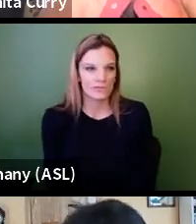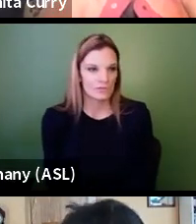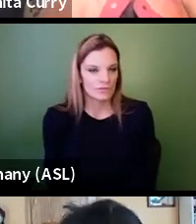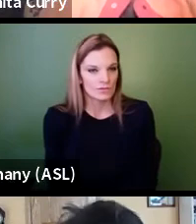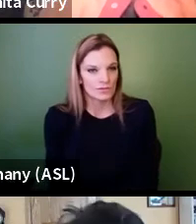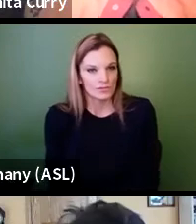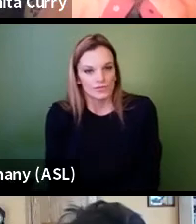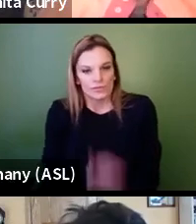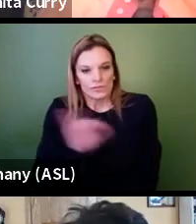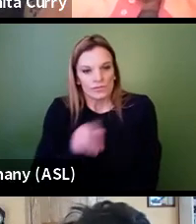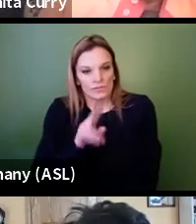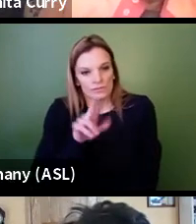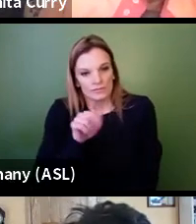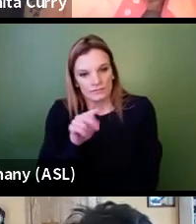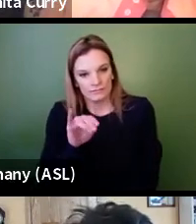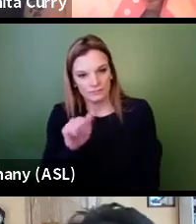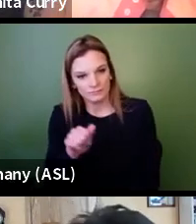Juanita.